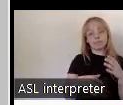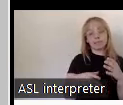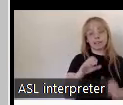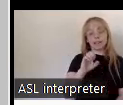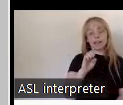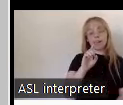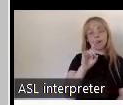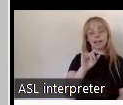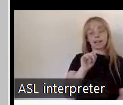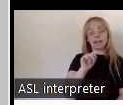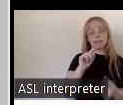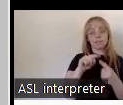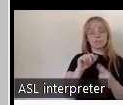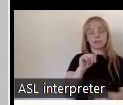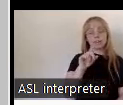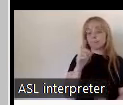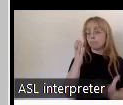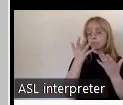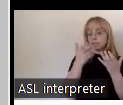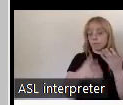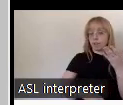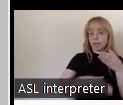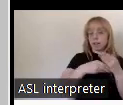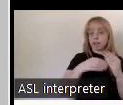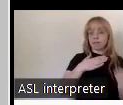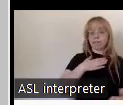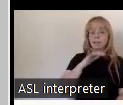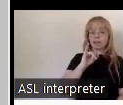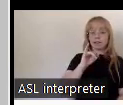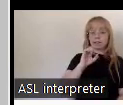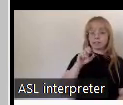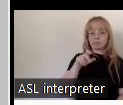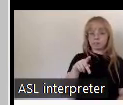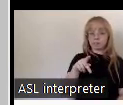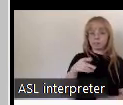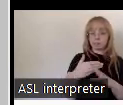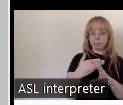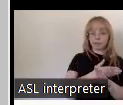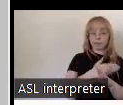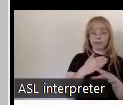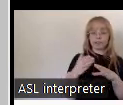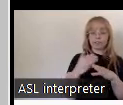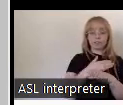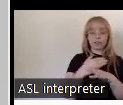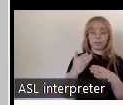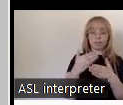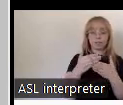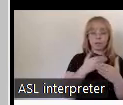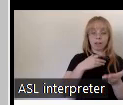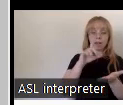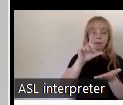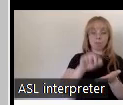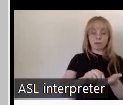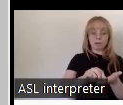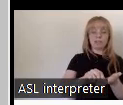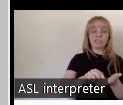add. So maybe I wanted to add my IEP in this before I shared it or before I printed it out so that it could all